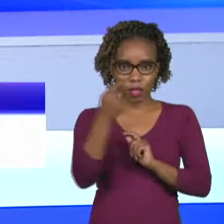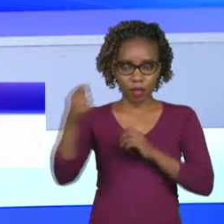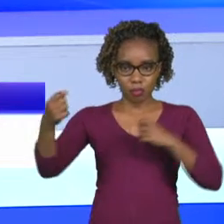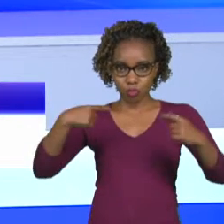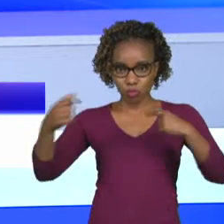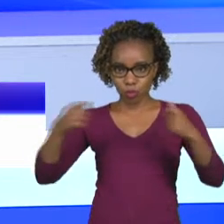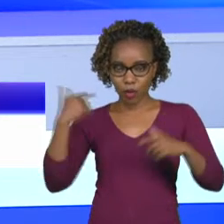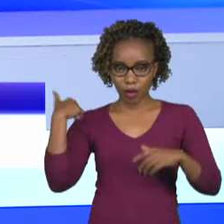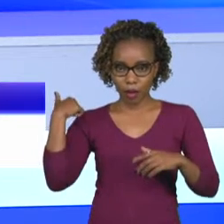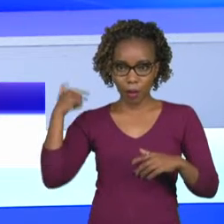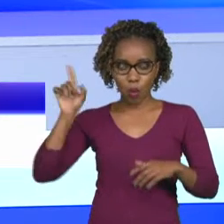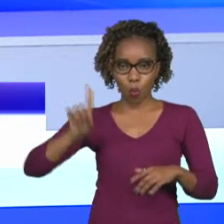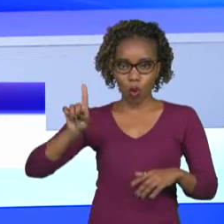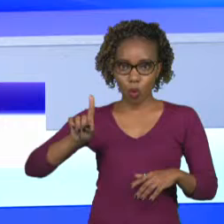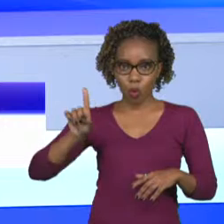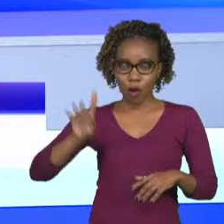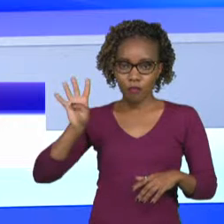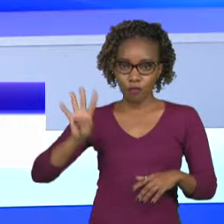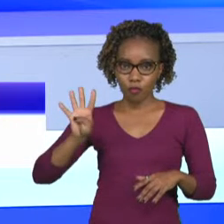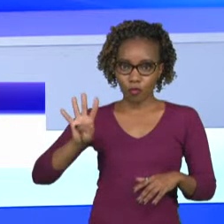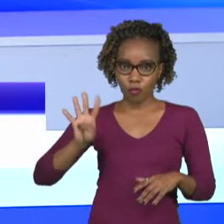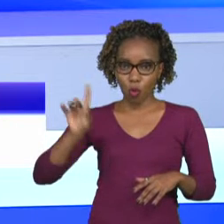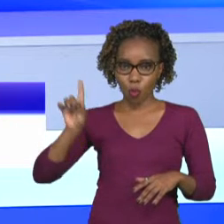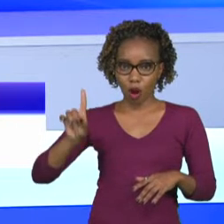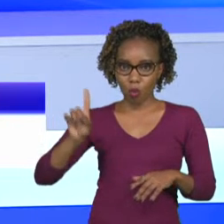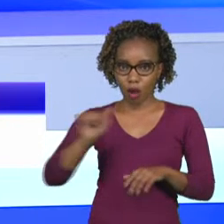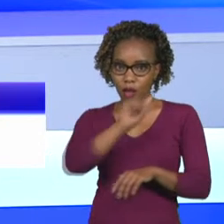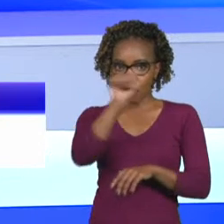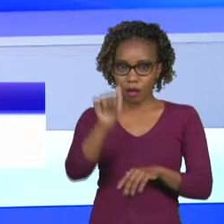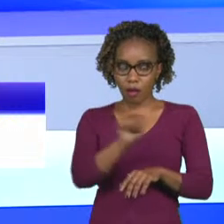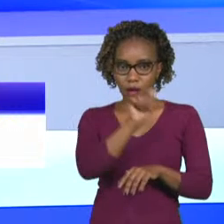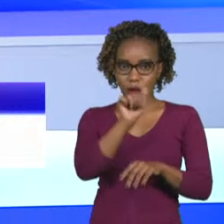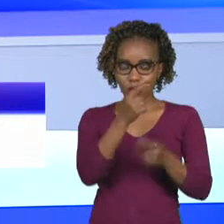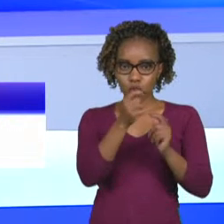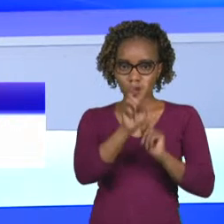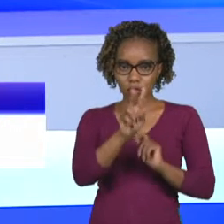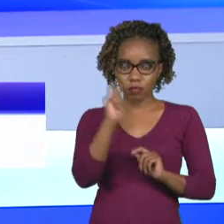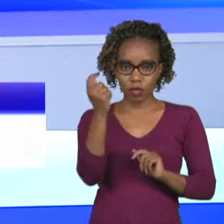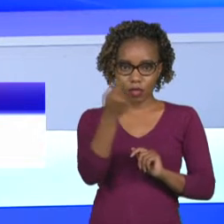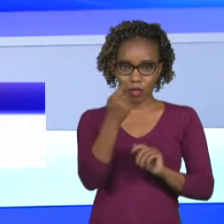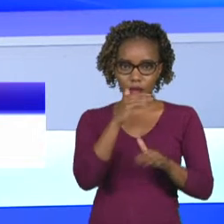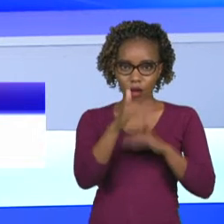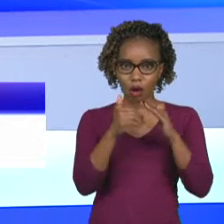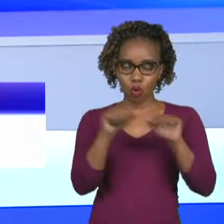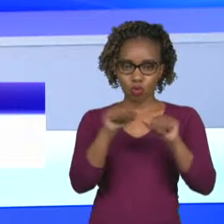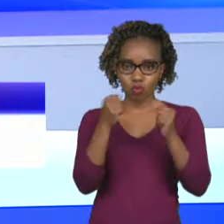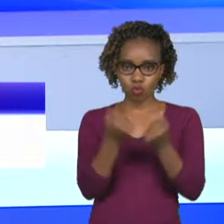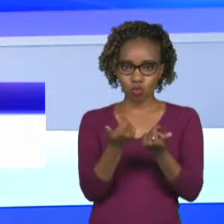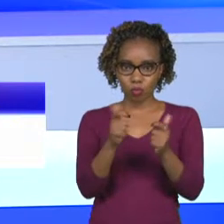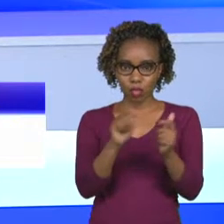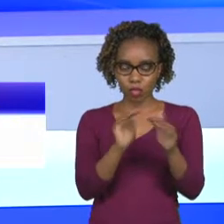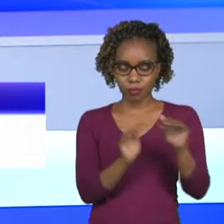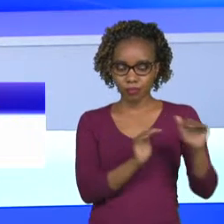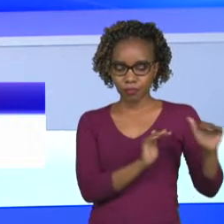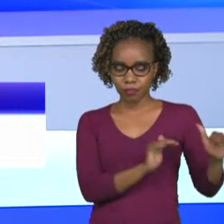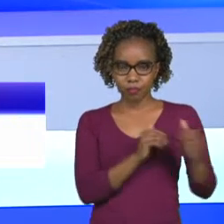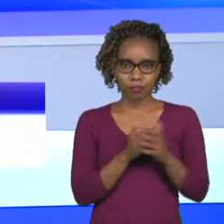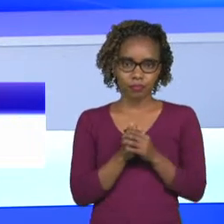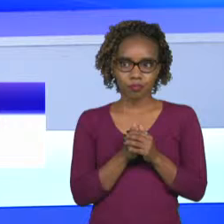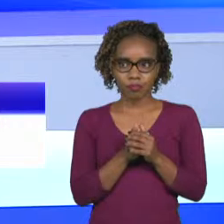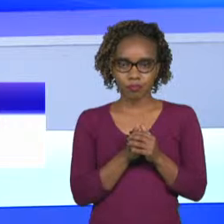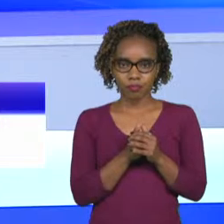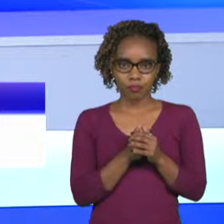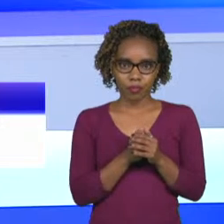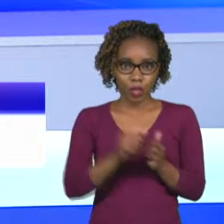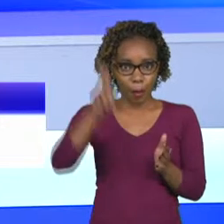line 111 that's Switch TV Kenya, and at Lincoln Umbogo on all my social media handles. On more stories, detectives